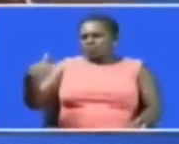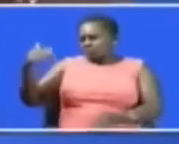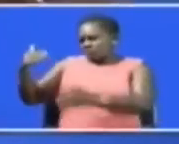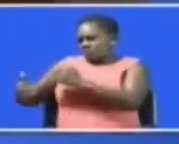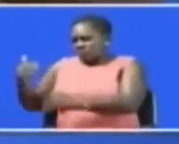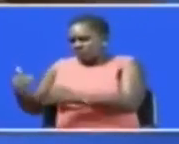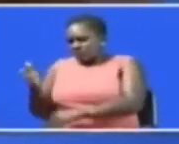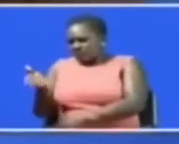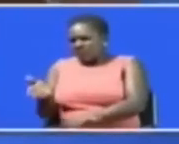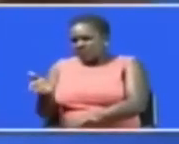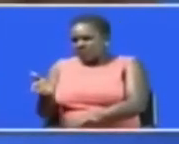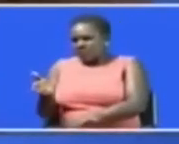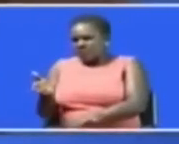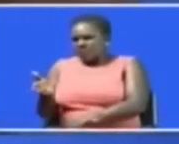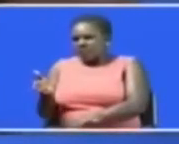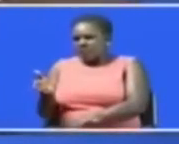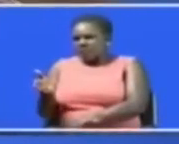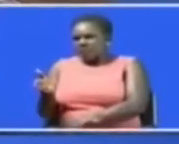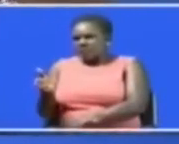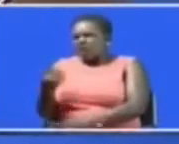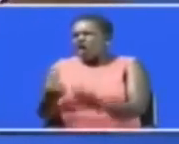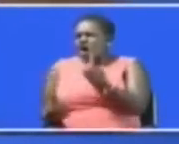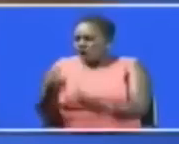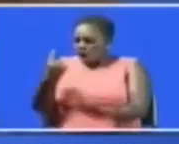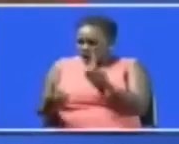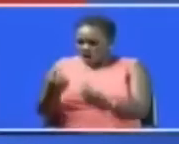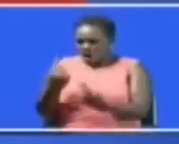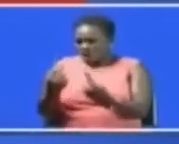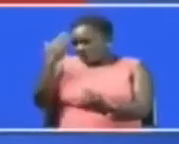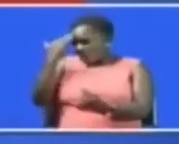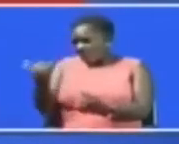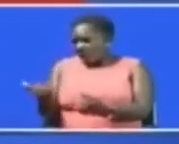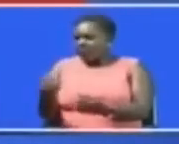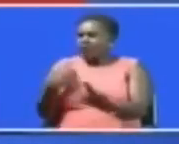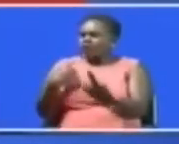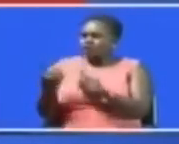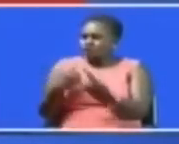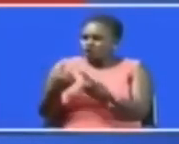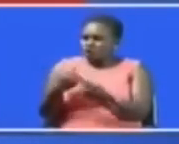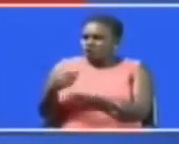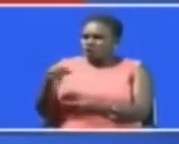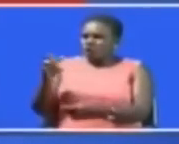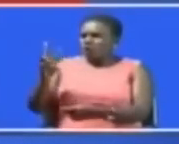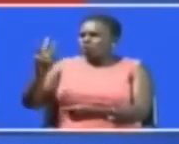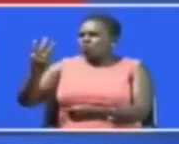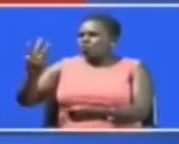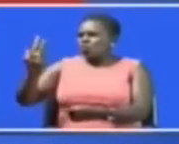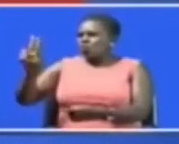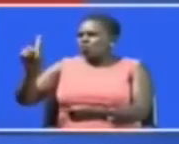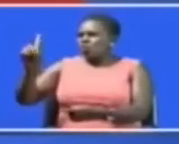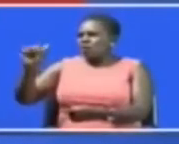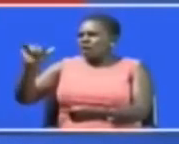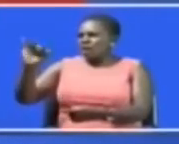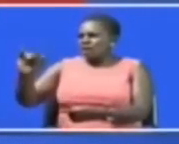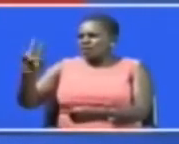demarcations, because this will be the most, in fact, more contentious. You know why? Because if you talk about that Undanyu 25, there is